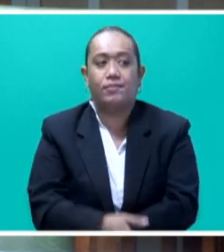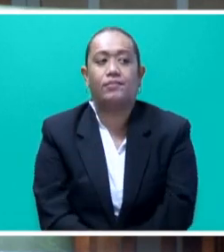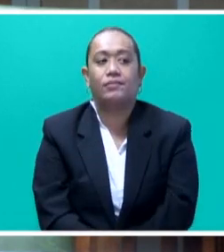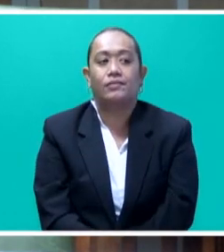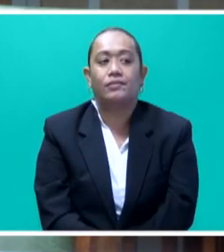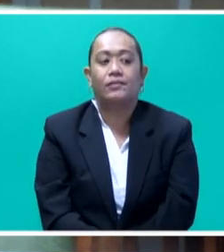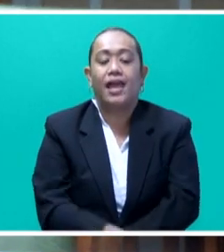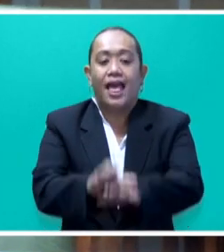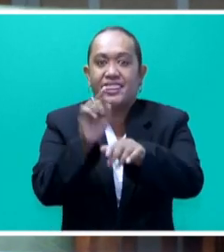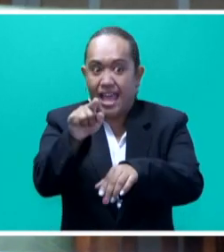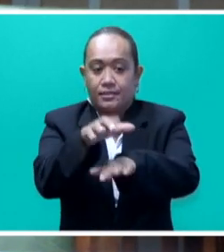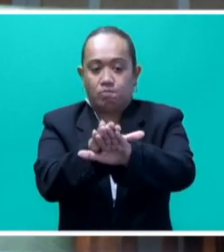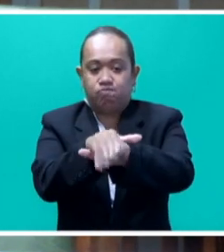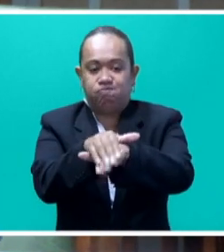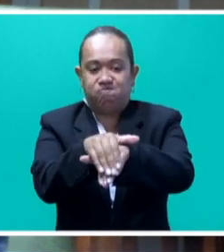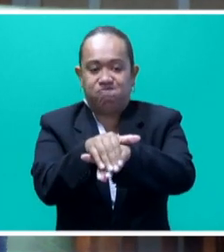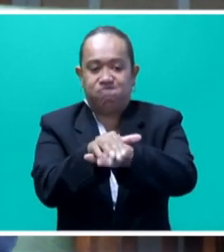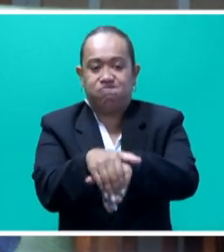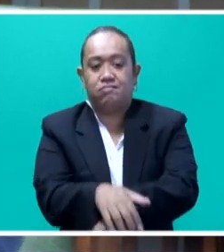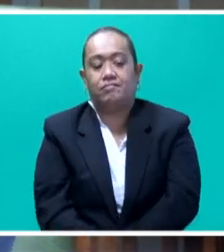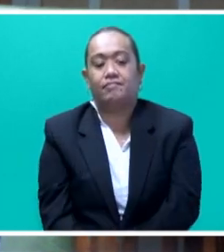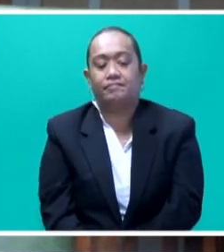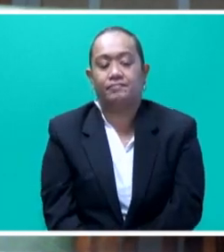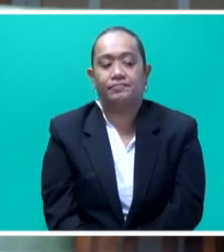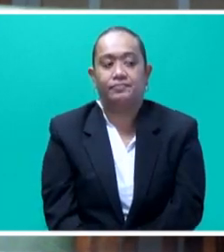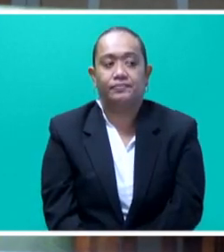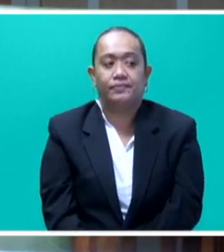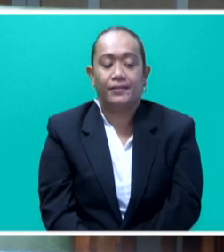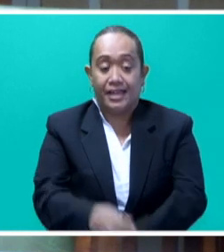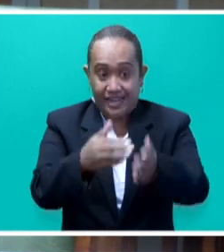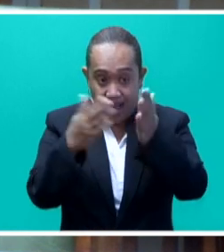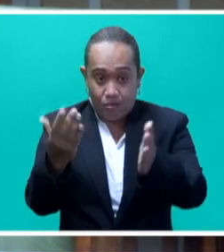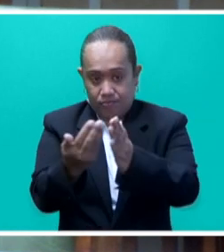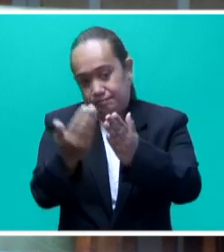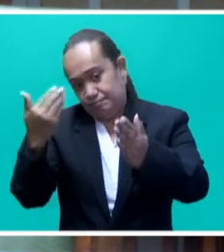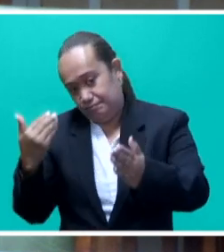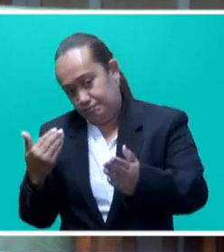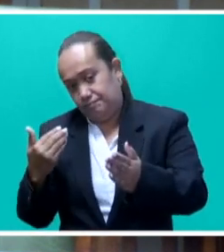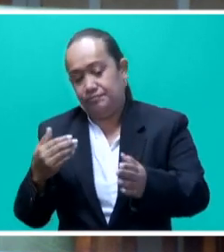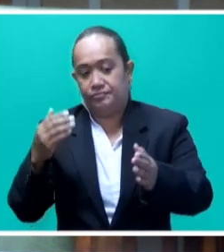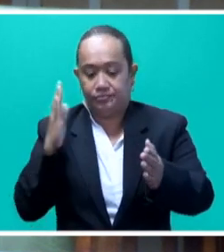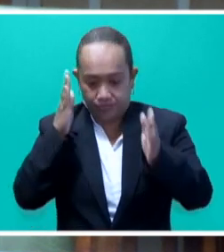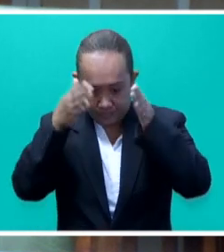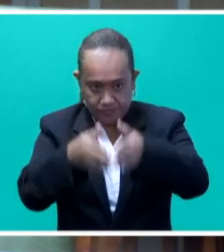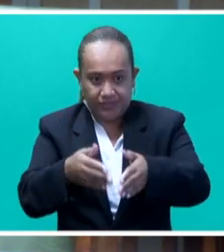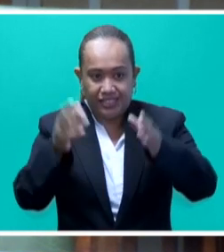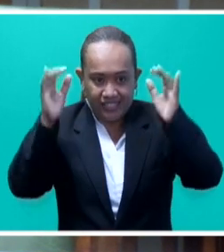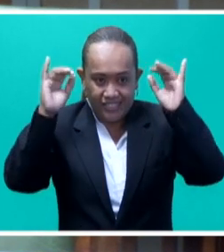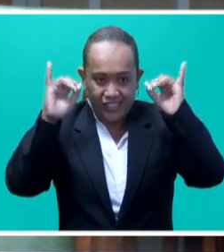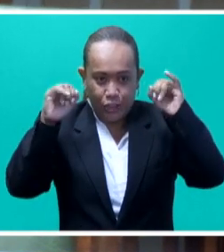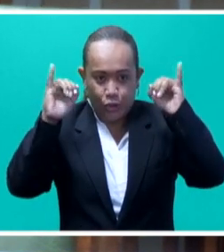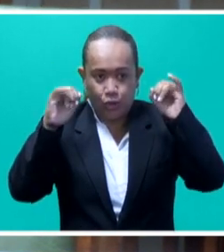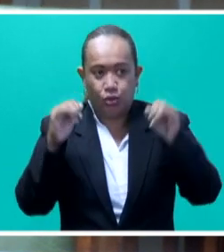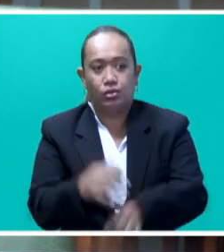that's the hypocrisy. Mr. Speaker, sir, I'd like to get back to the issue. And Honorable Gerengere Tumbo, you should make note